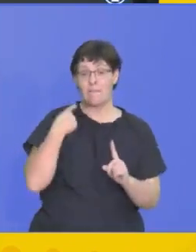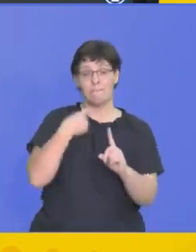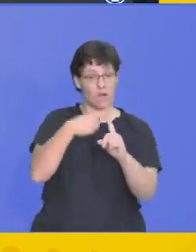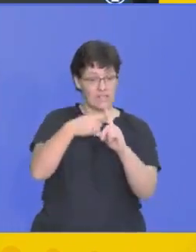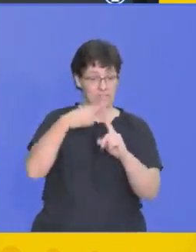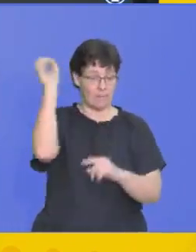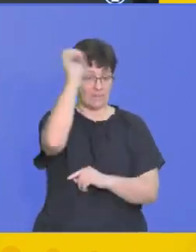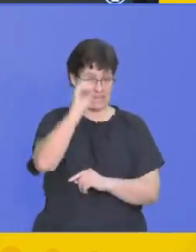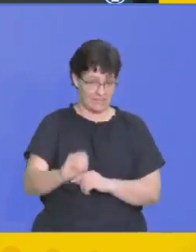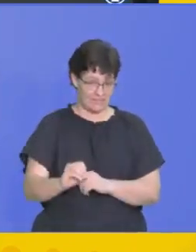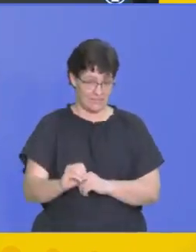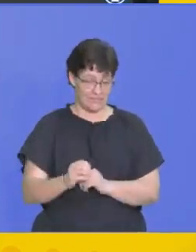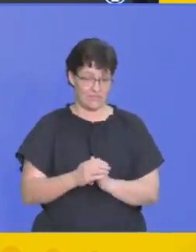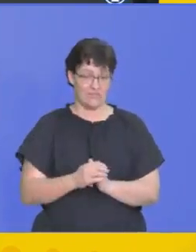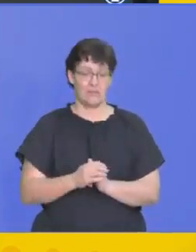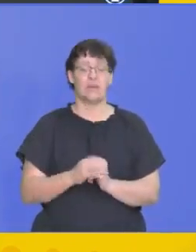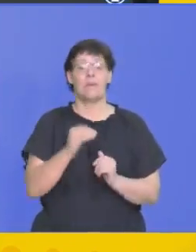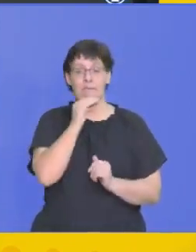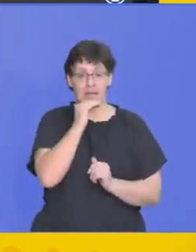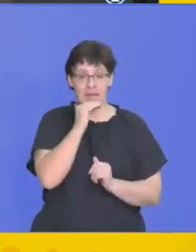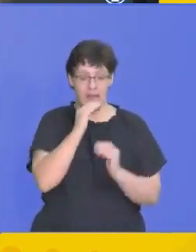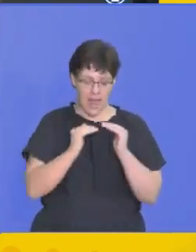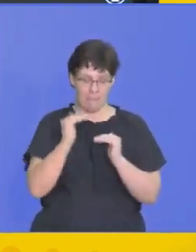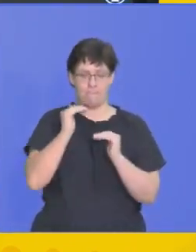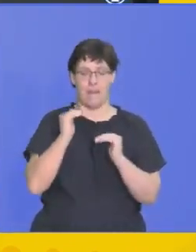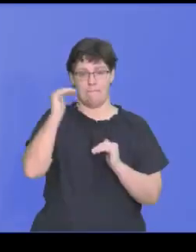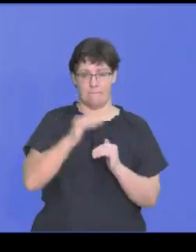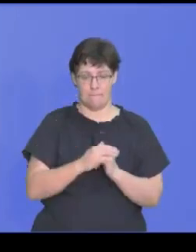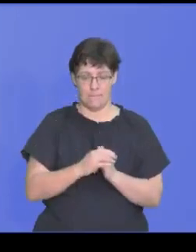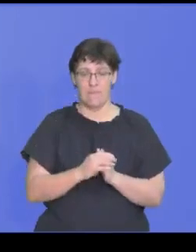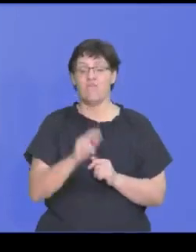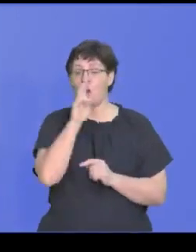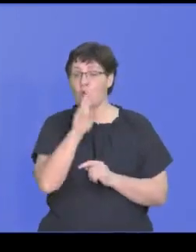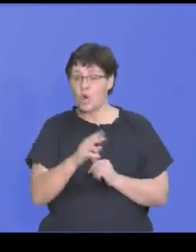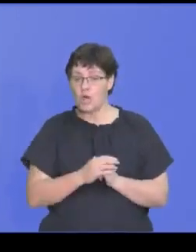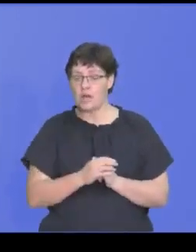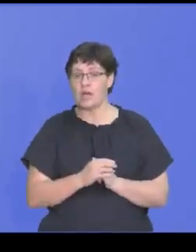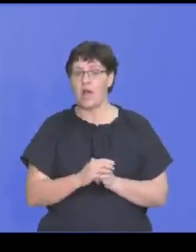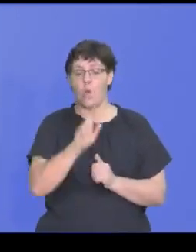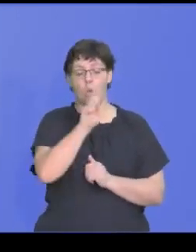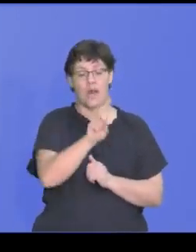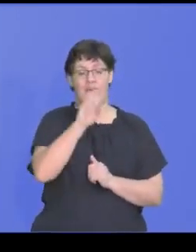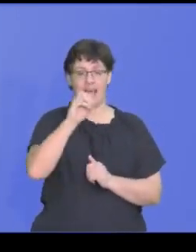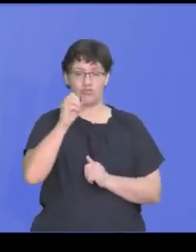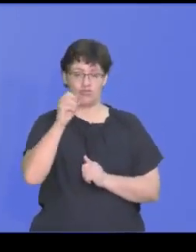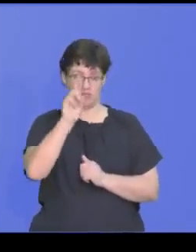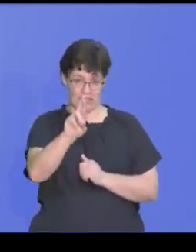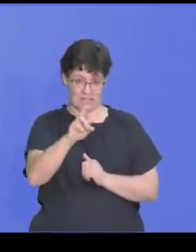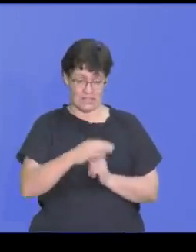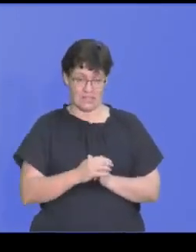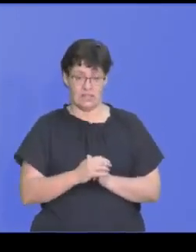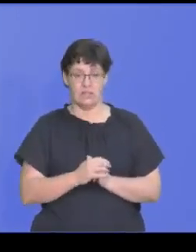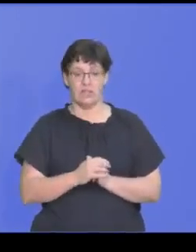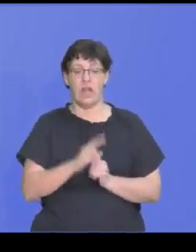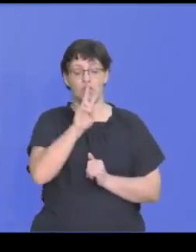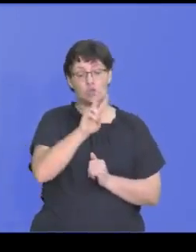positive percentage, it's still going up. So if I had to look at 100 Rand, something that cost 100